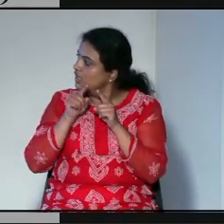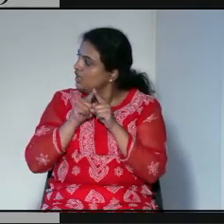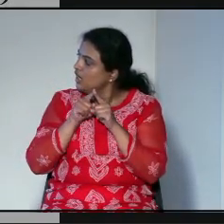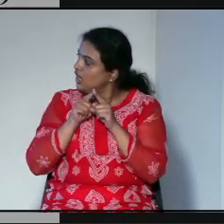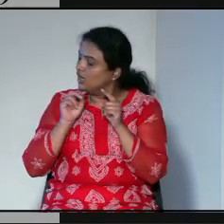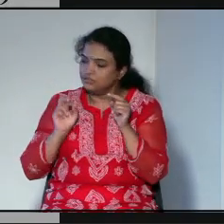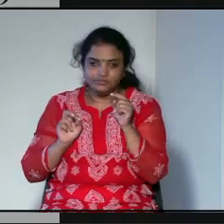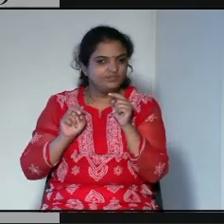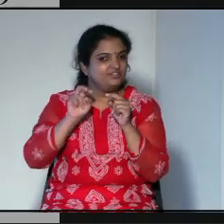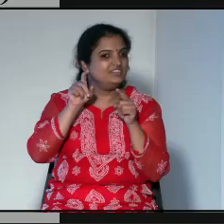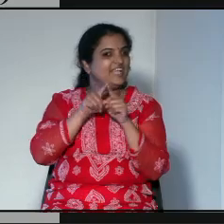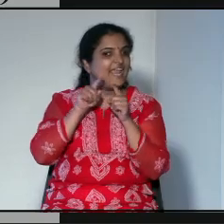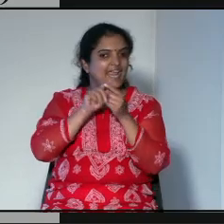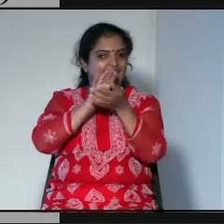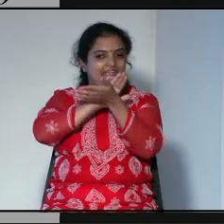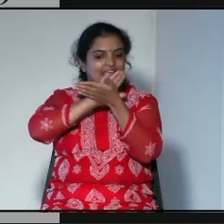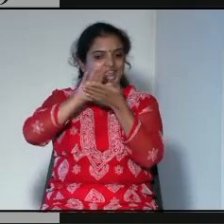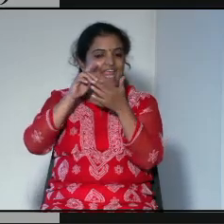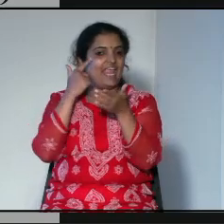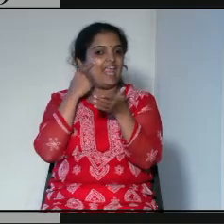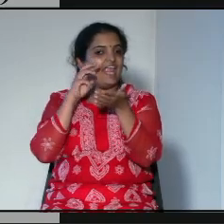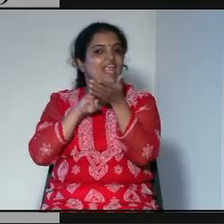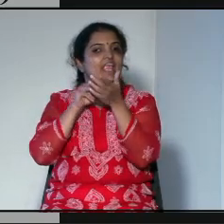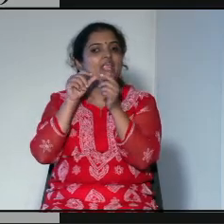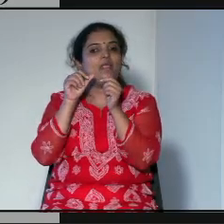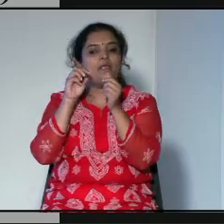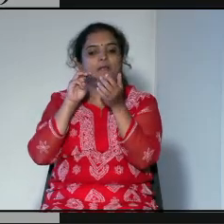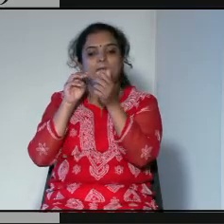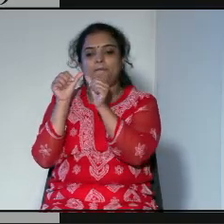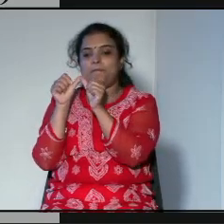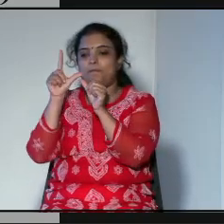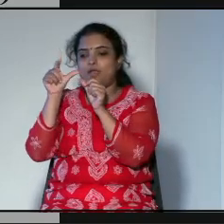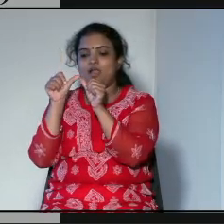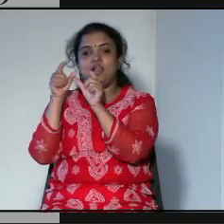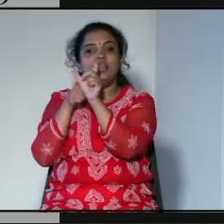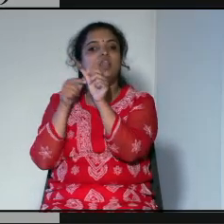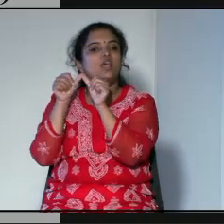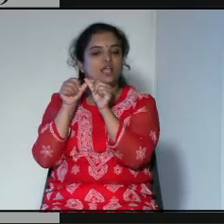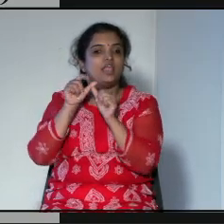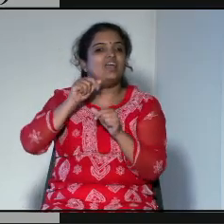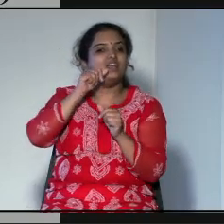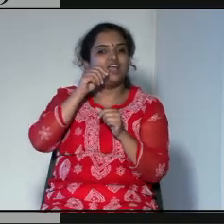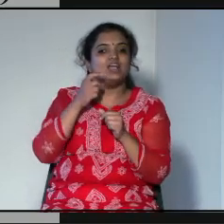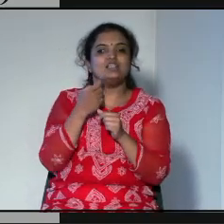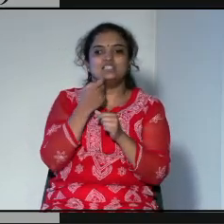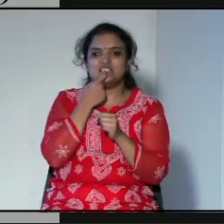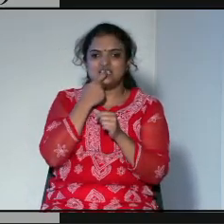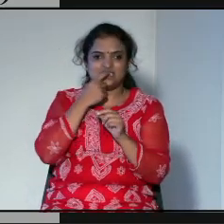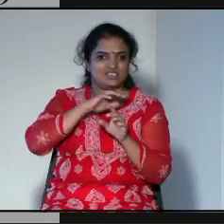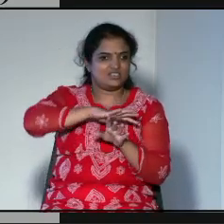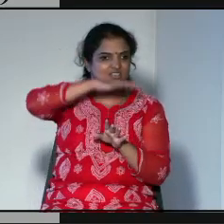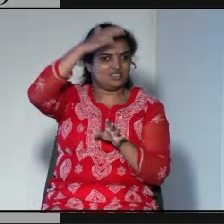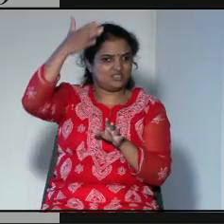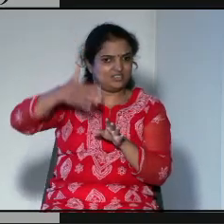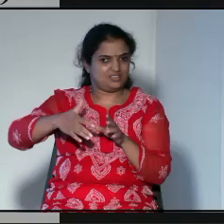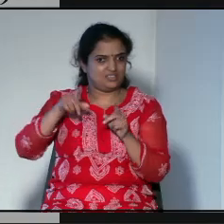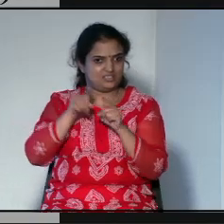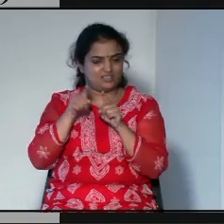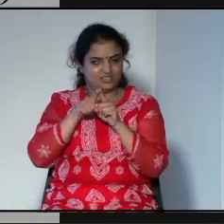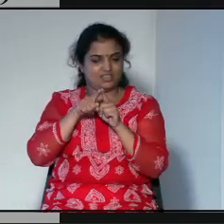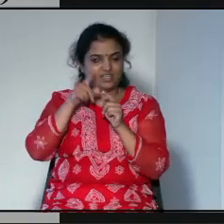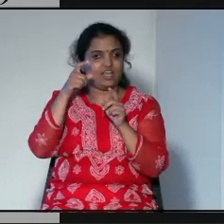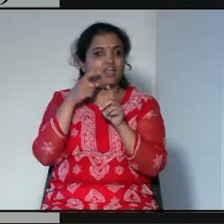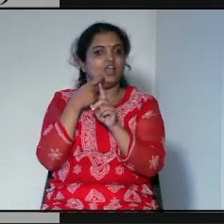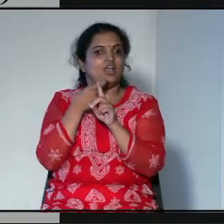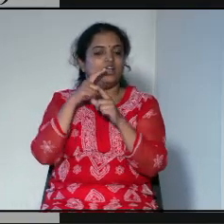river flow at Yamunotri that inspired her to make her spherical sculpture, River of Life. And I